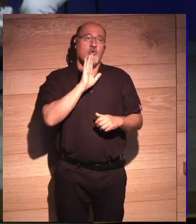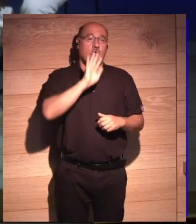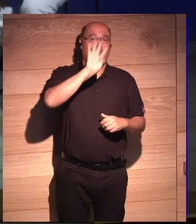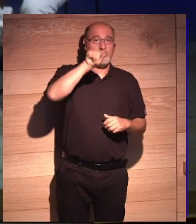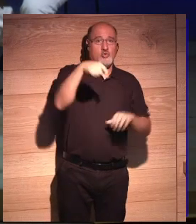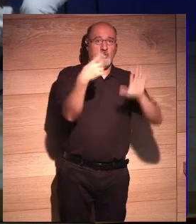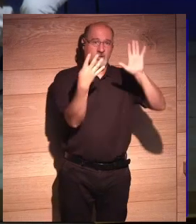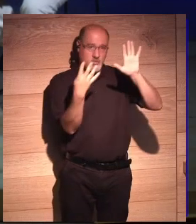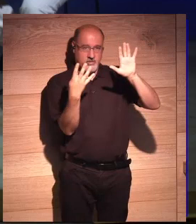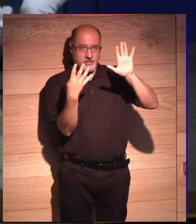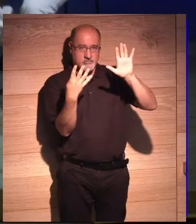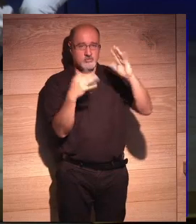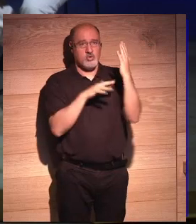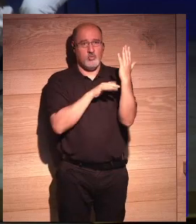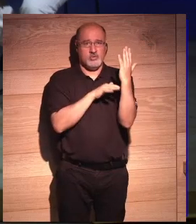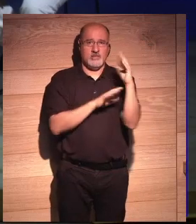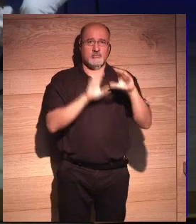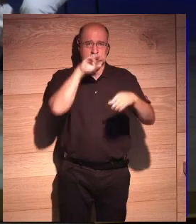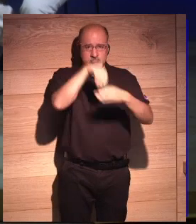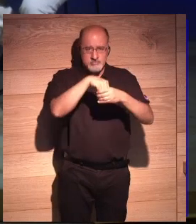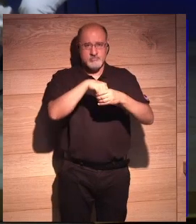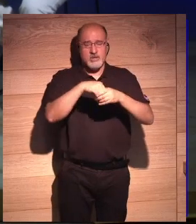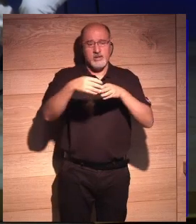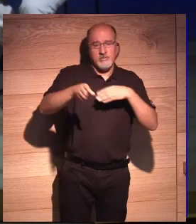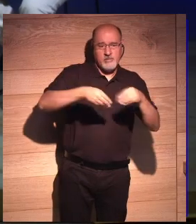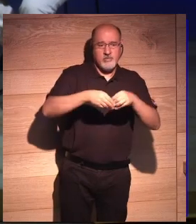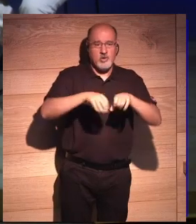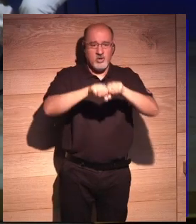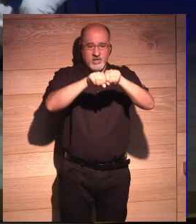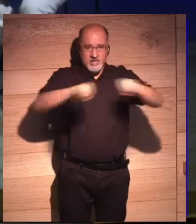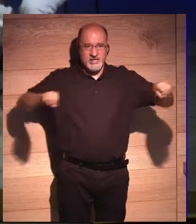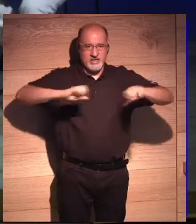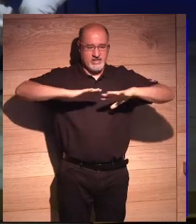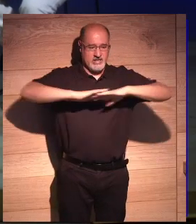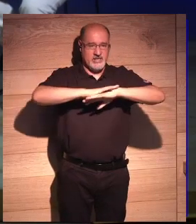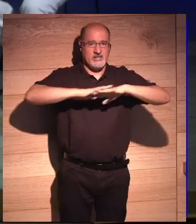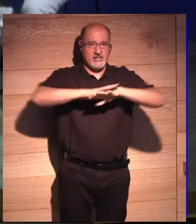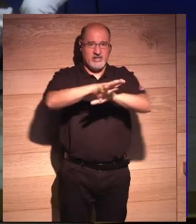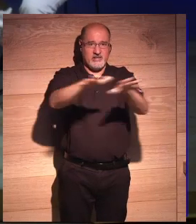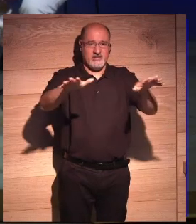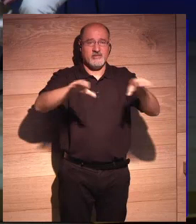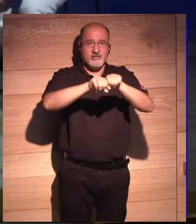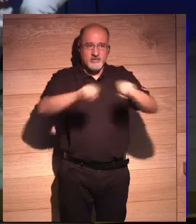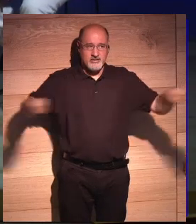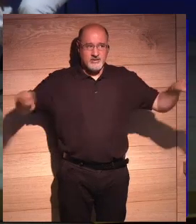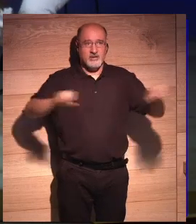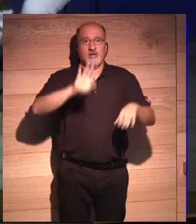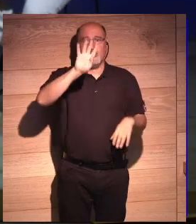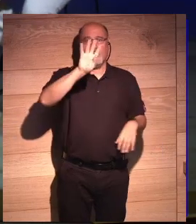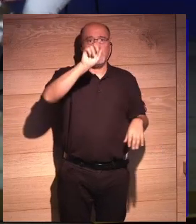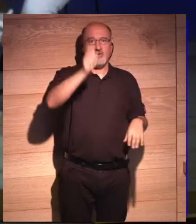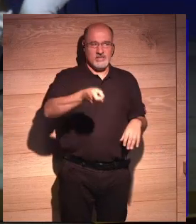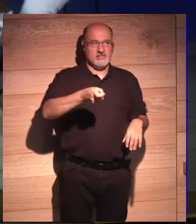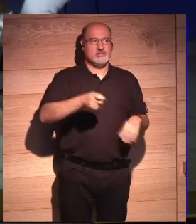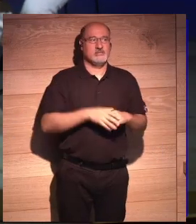call 4.9, 4.5. Because we see that the elasticity of the network is, should